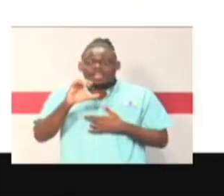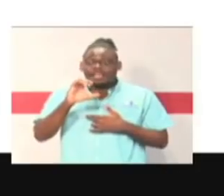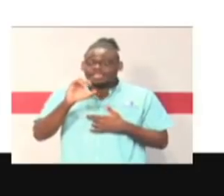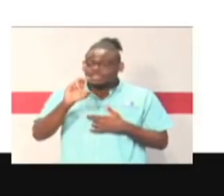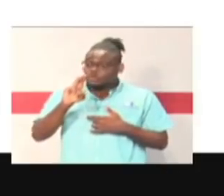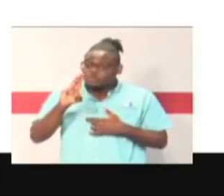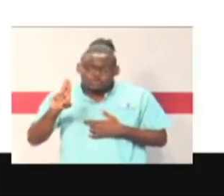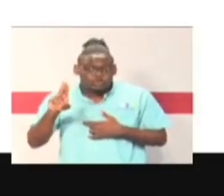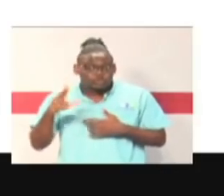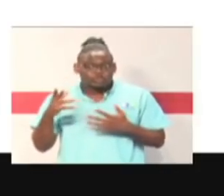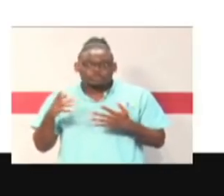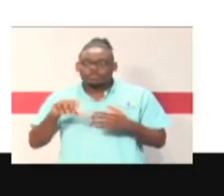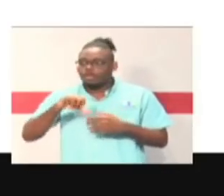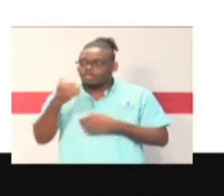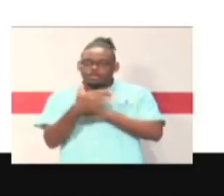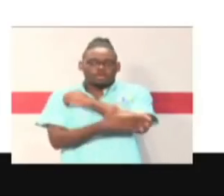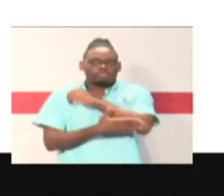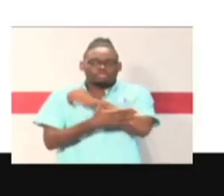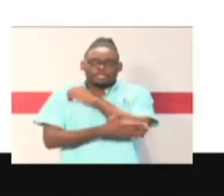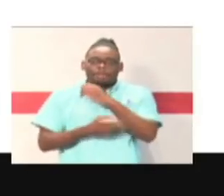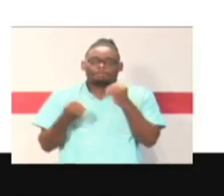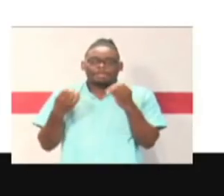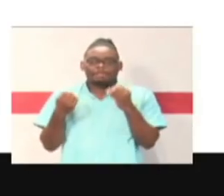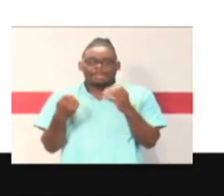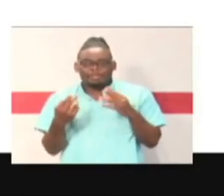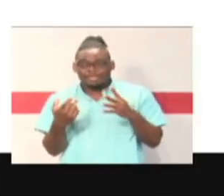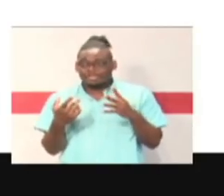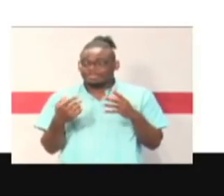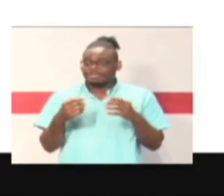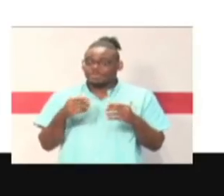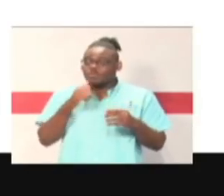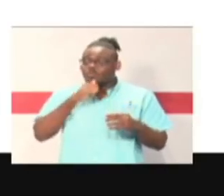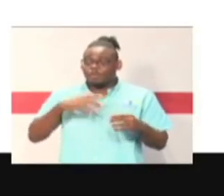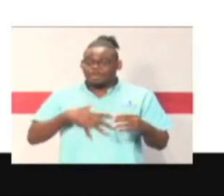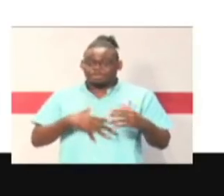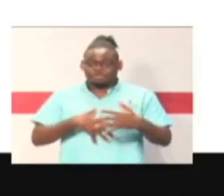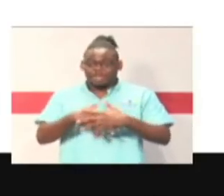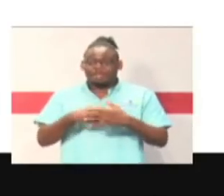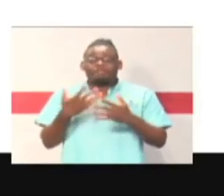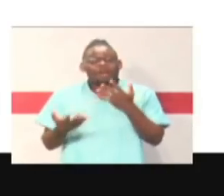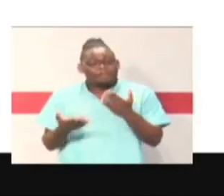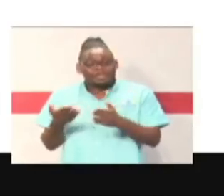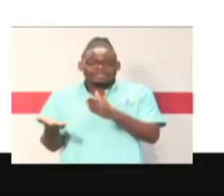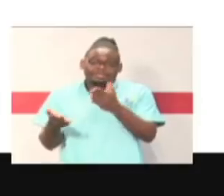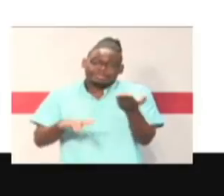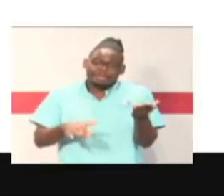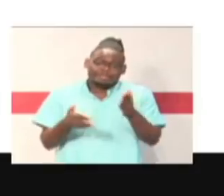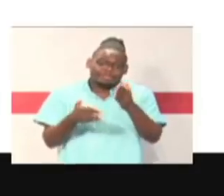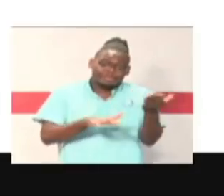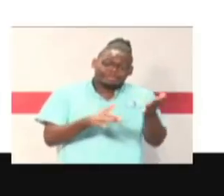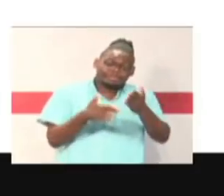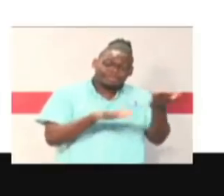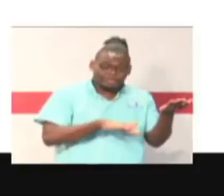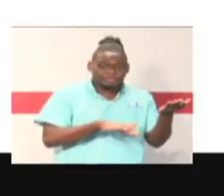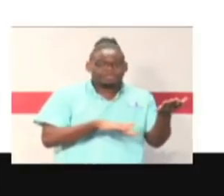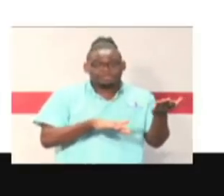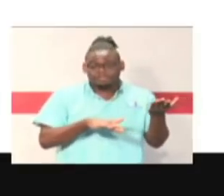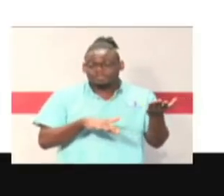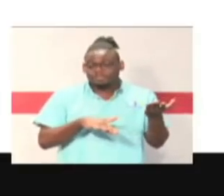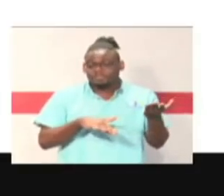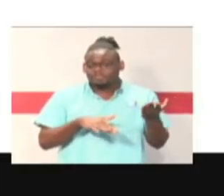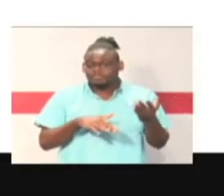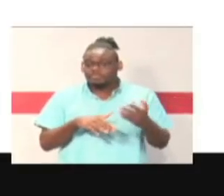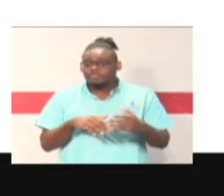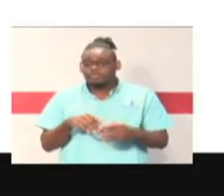please. So, just an update again. From the end of June 2021, we would have